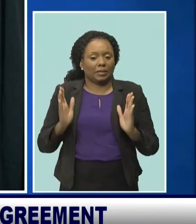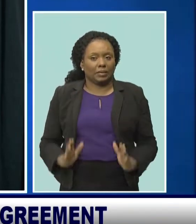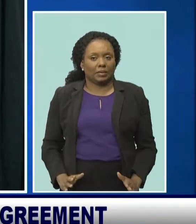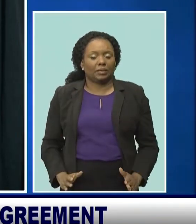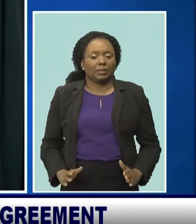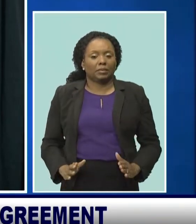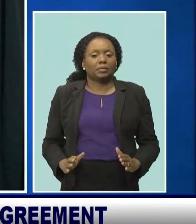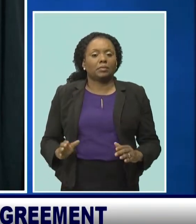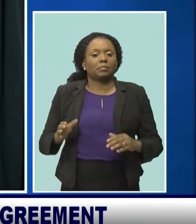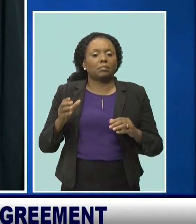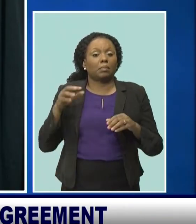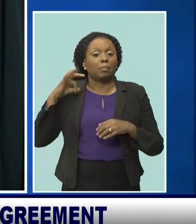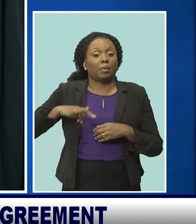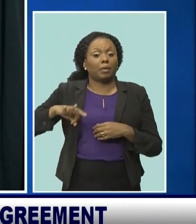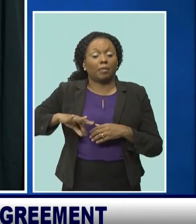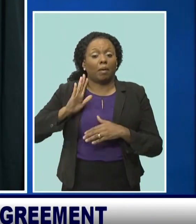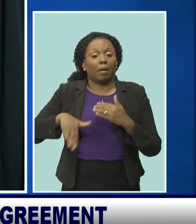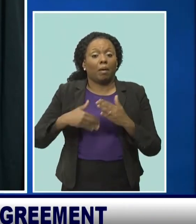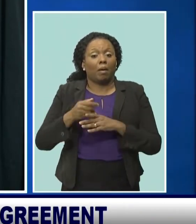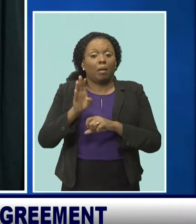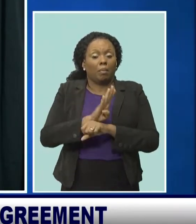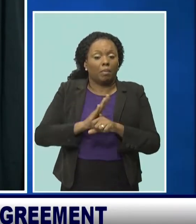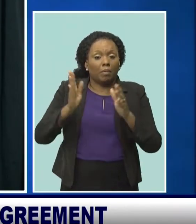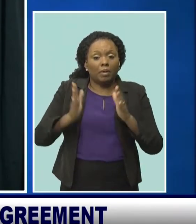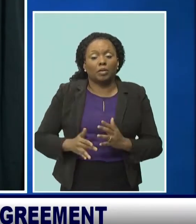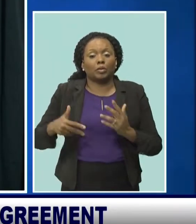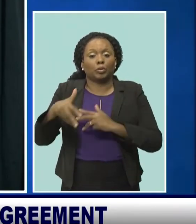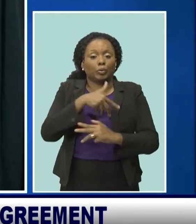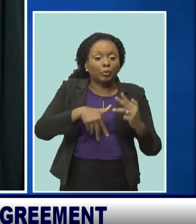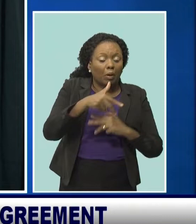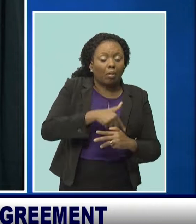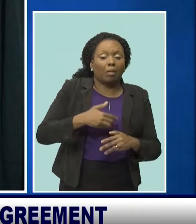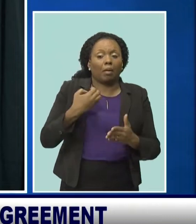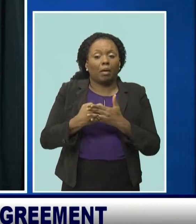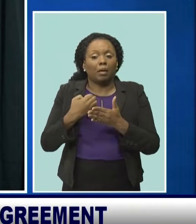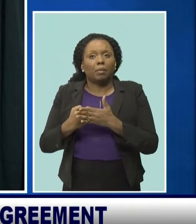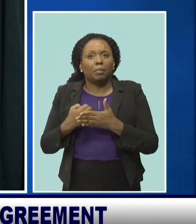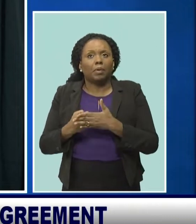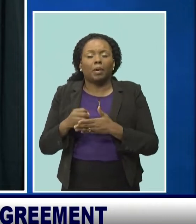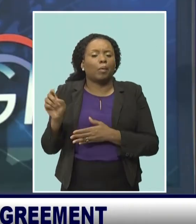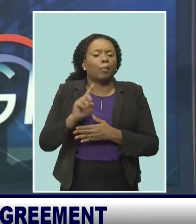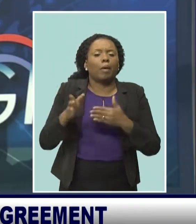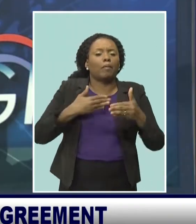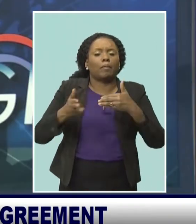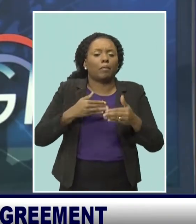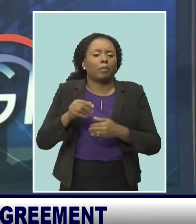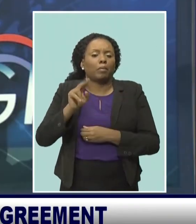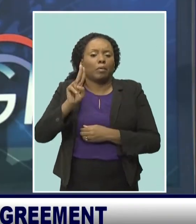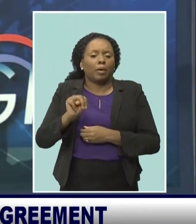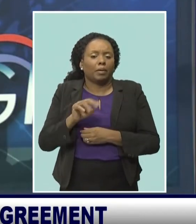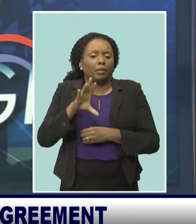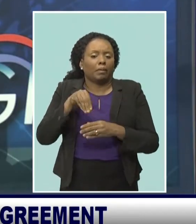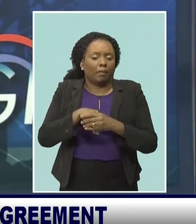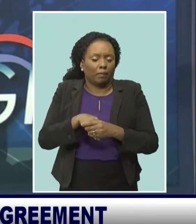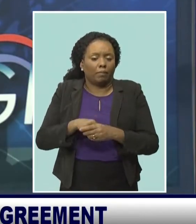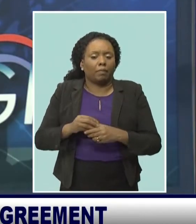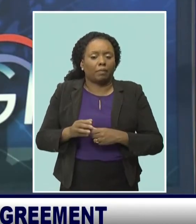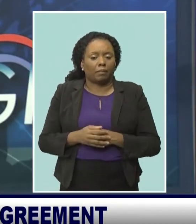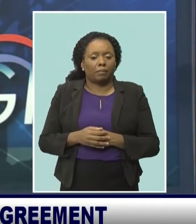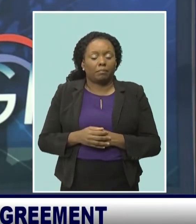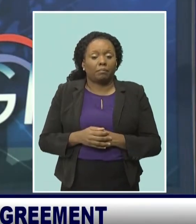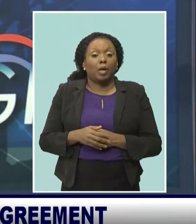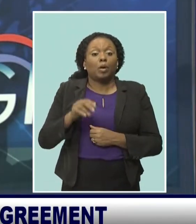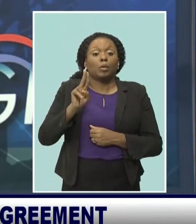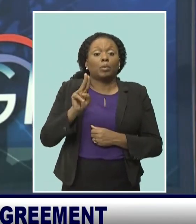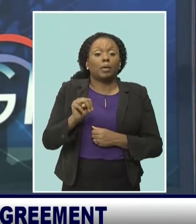all of the social and economic areas in which the UN functions. UN Resident Coordinator for